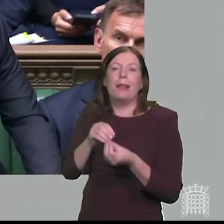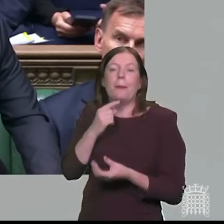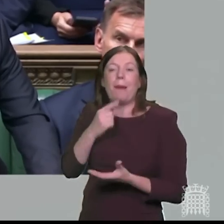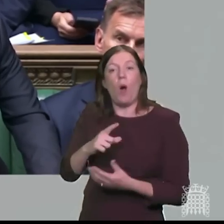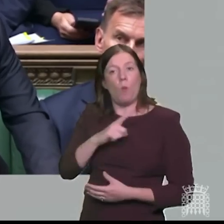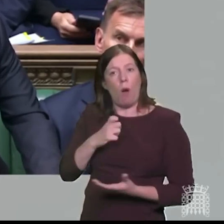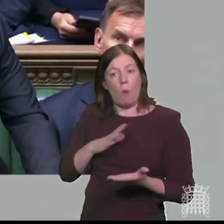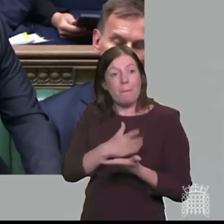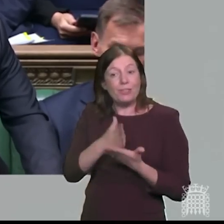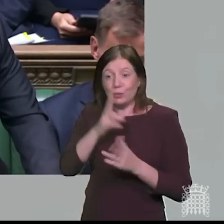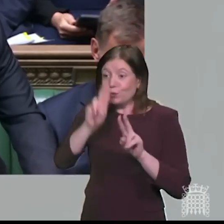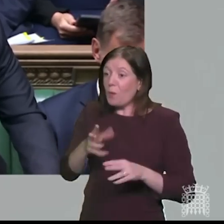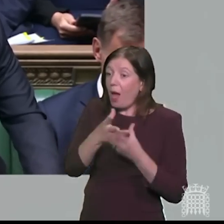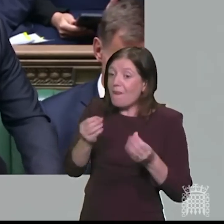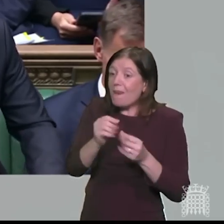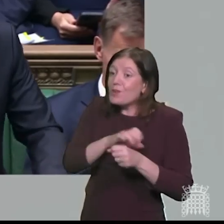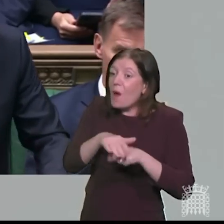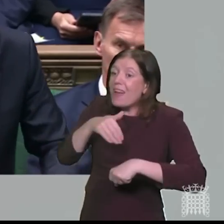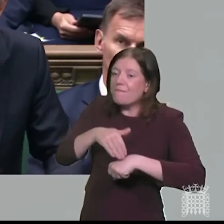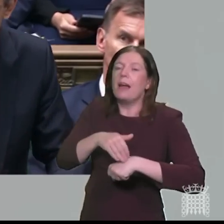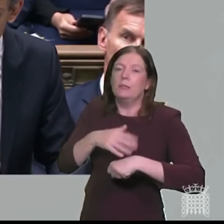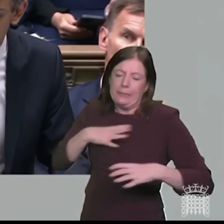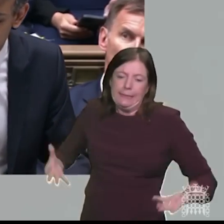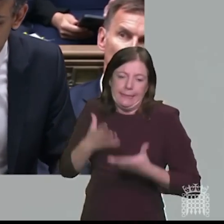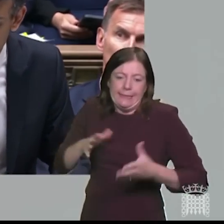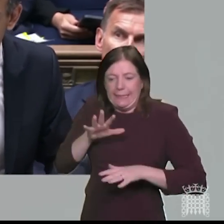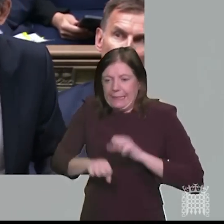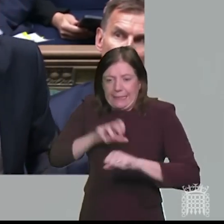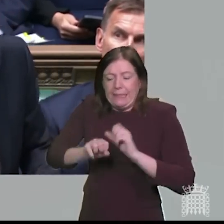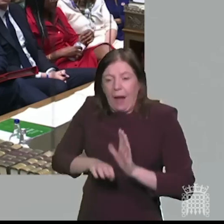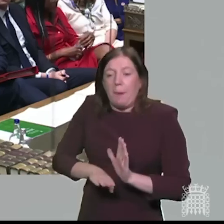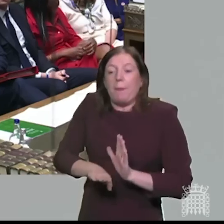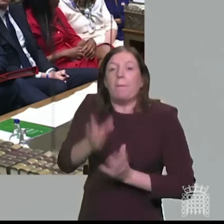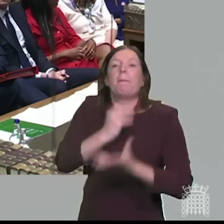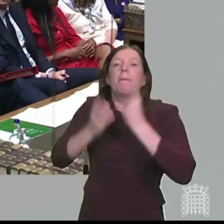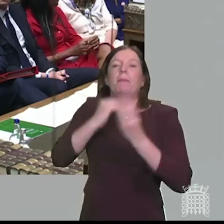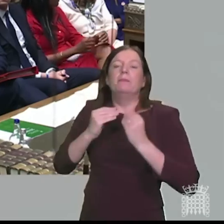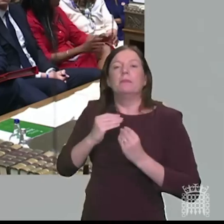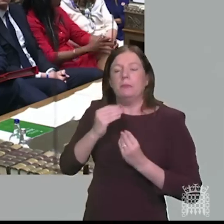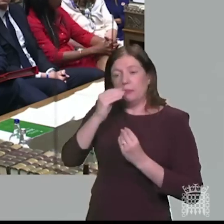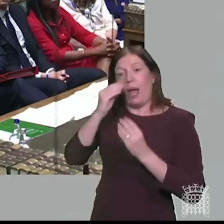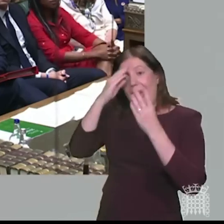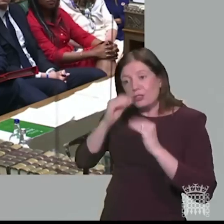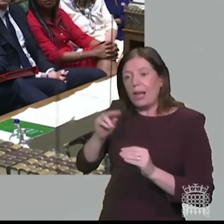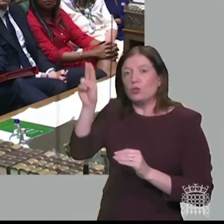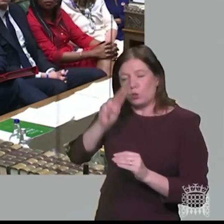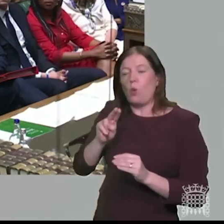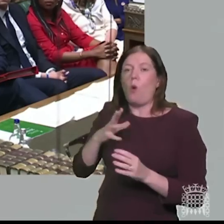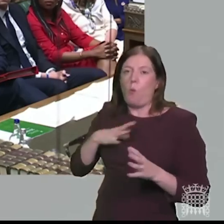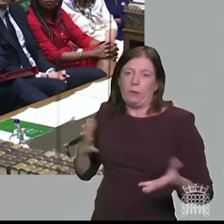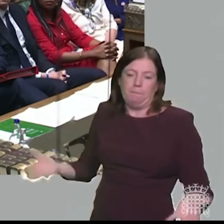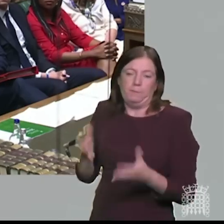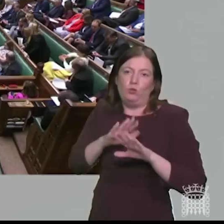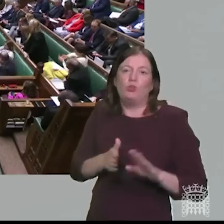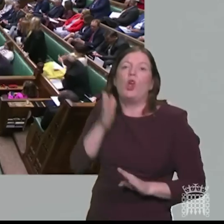lost learning. It's important that we continue to deliver on those plans, and we will of course make sure that we work with the sector to have more children attending school